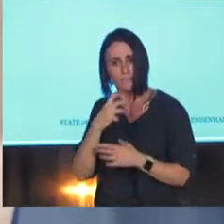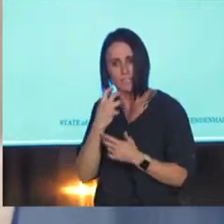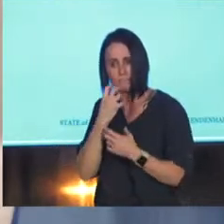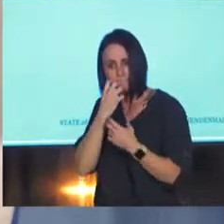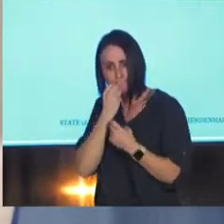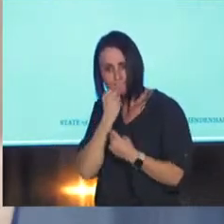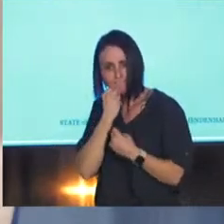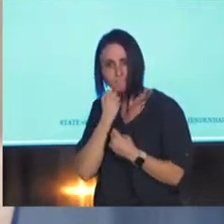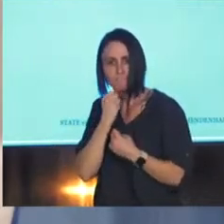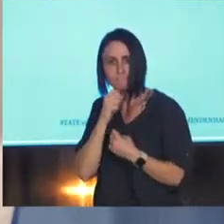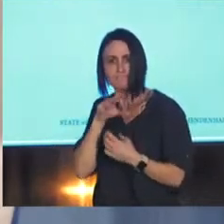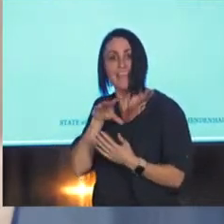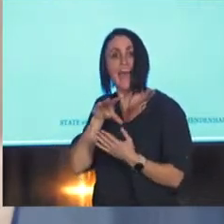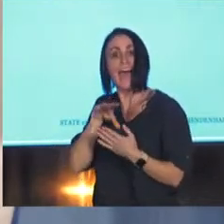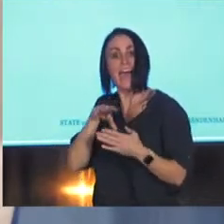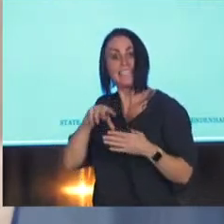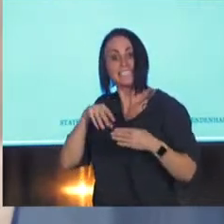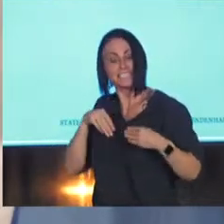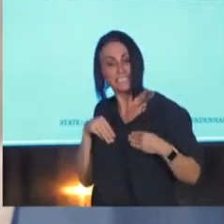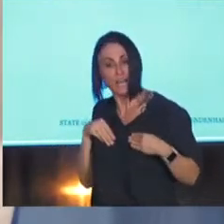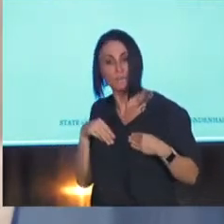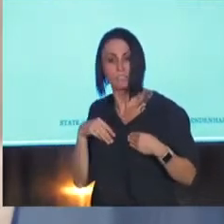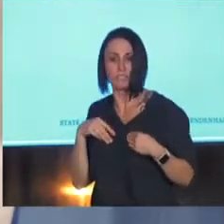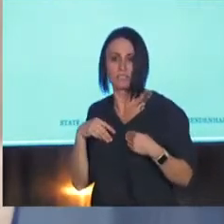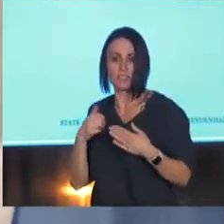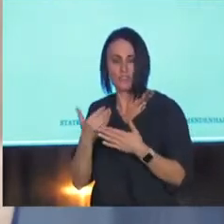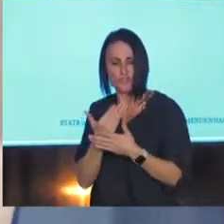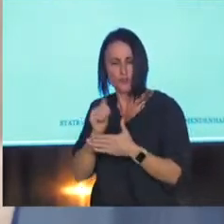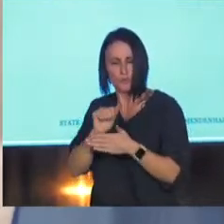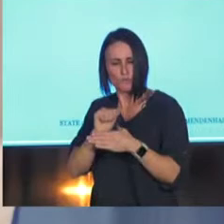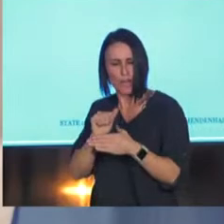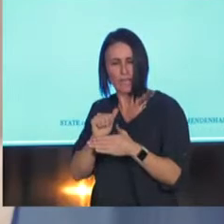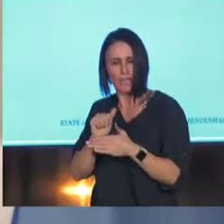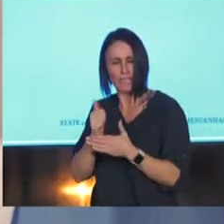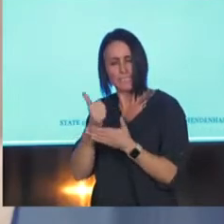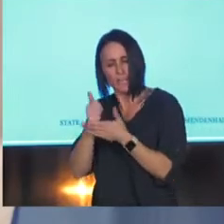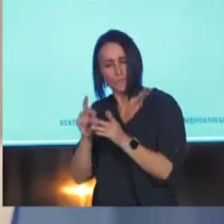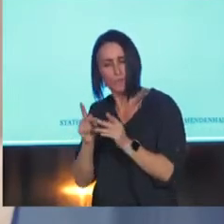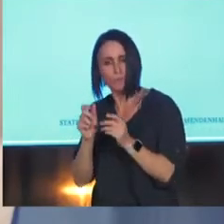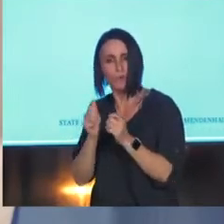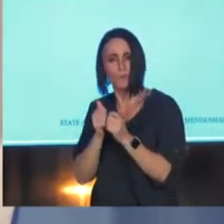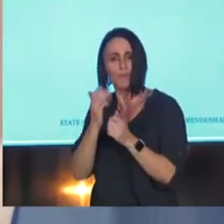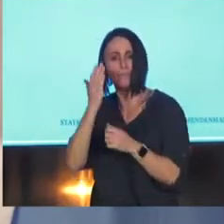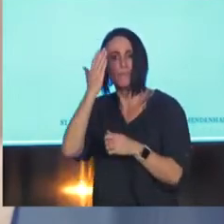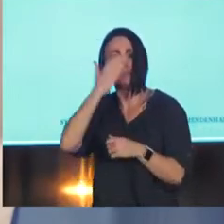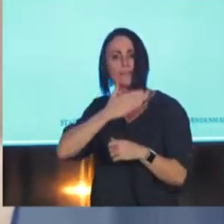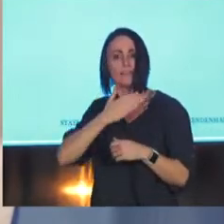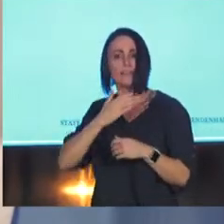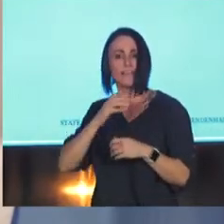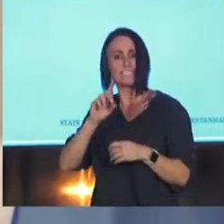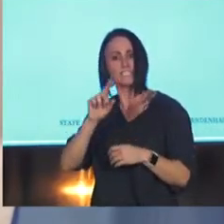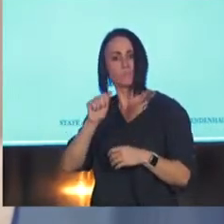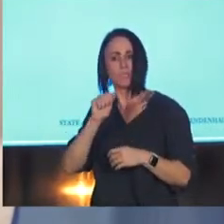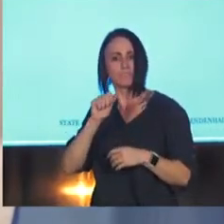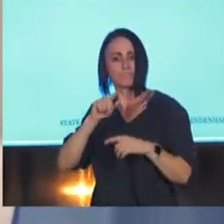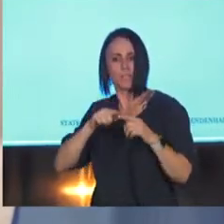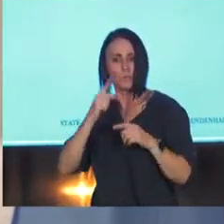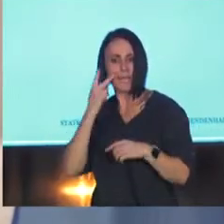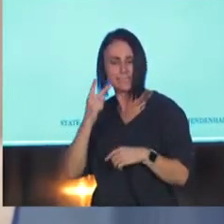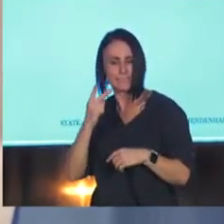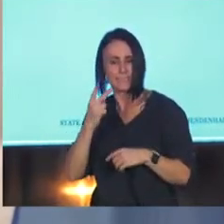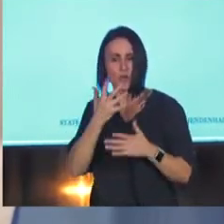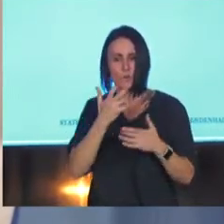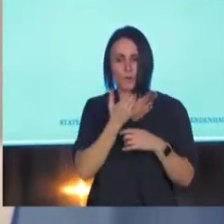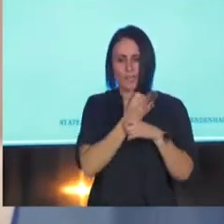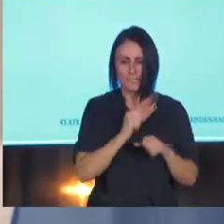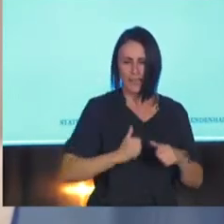on engaging with those with invisible disabilities. The impact of their work is saving lives. It's bringing